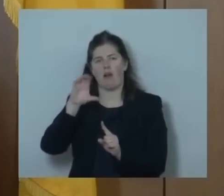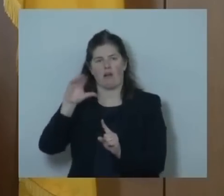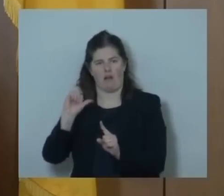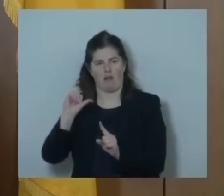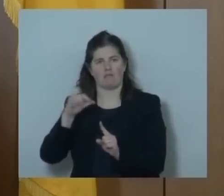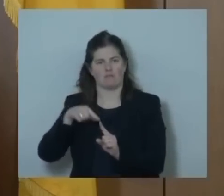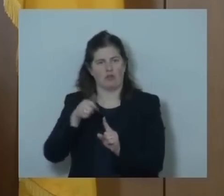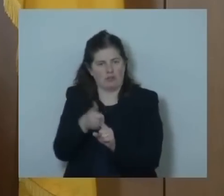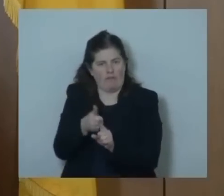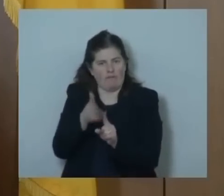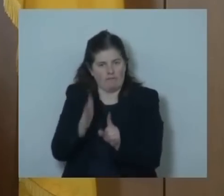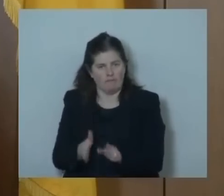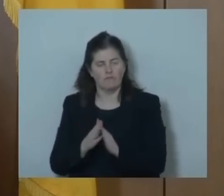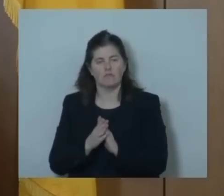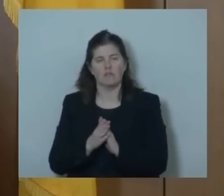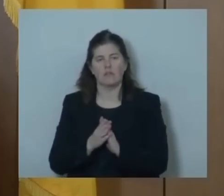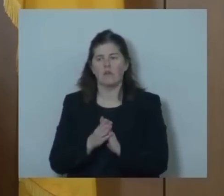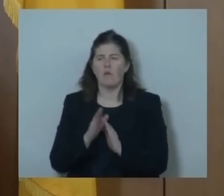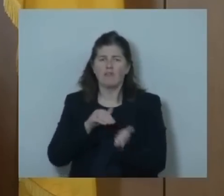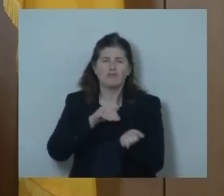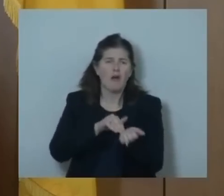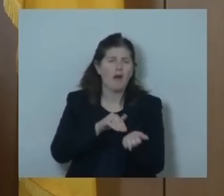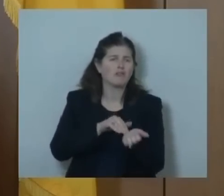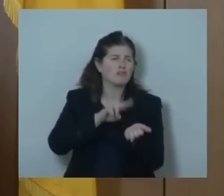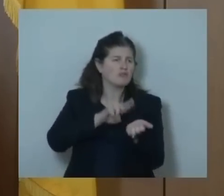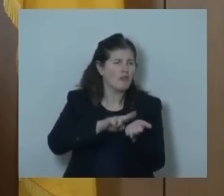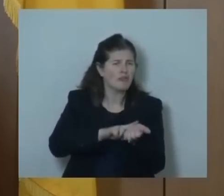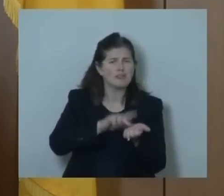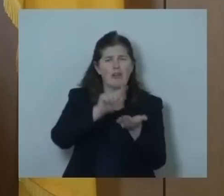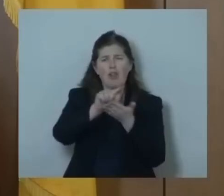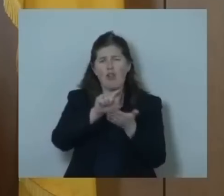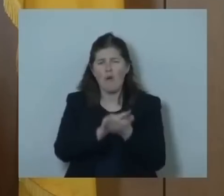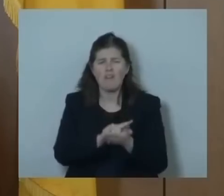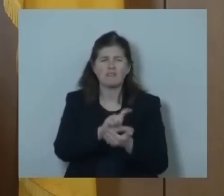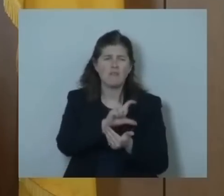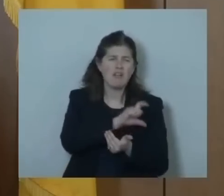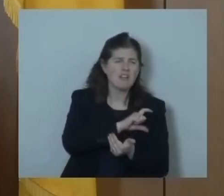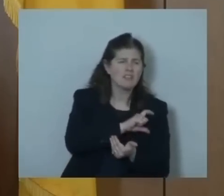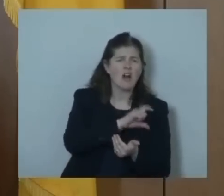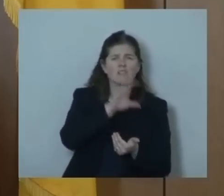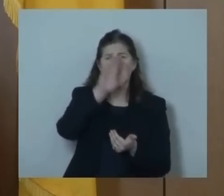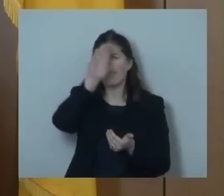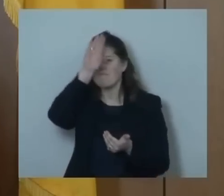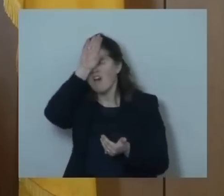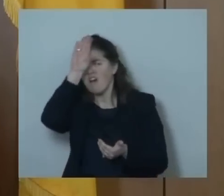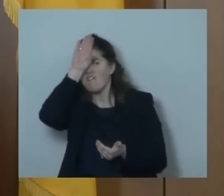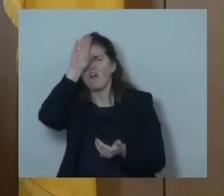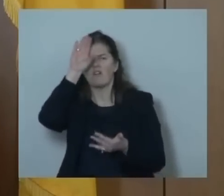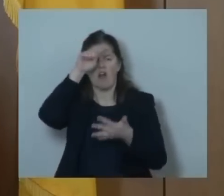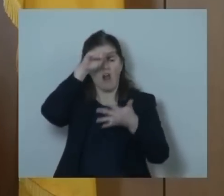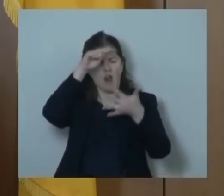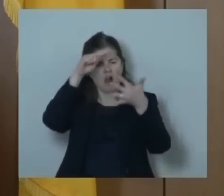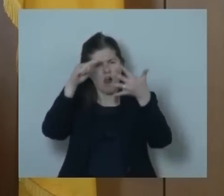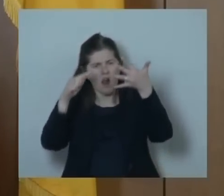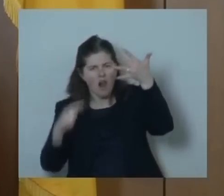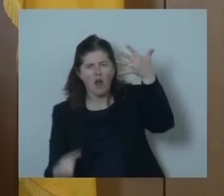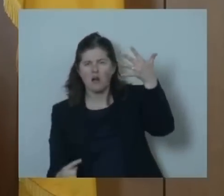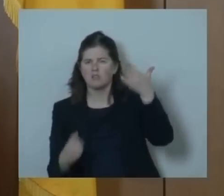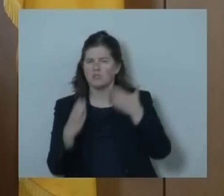so we have doctors, nurses, lawyers, police officers, firefighters. I mean, some of the